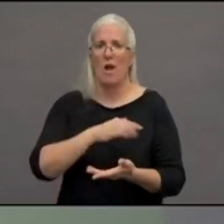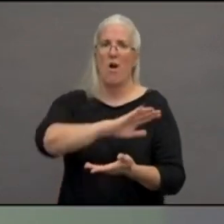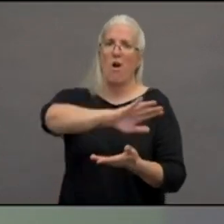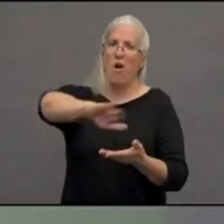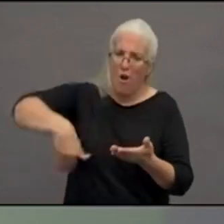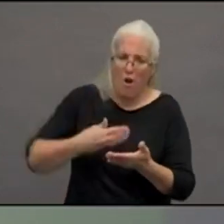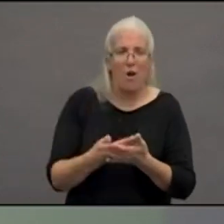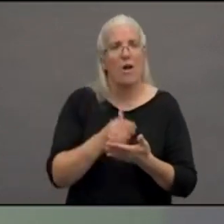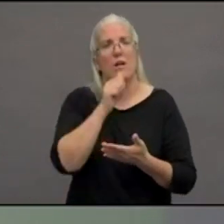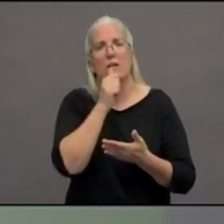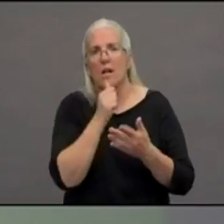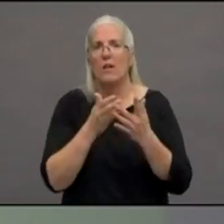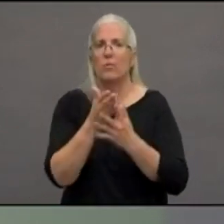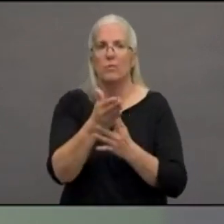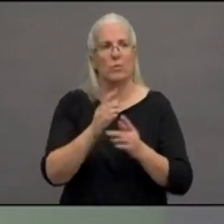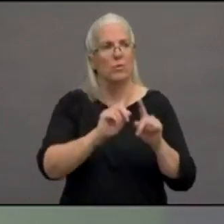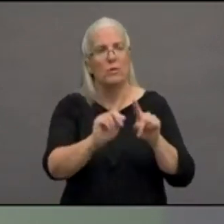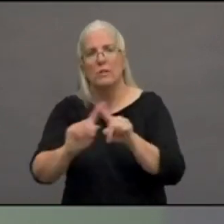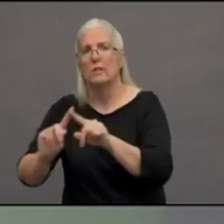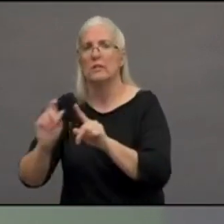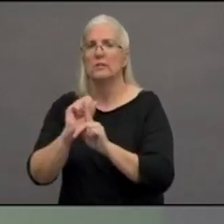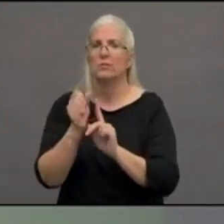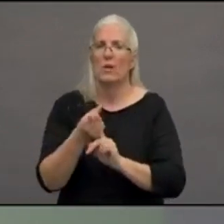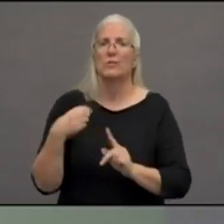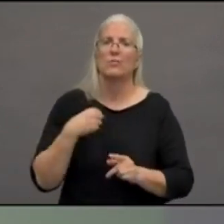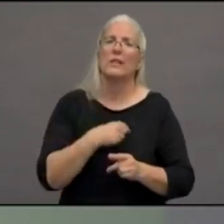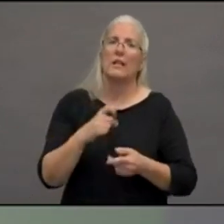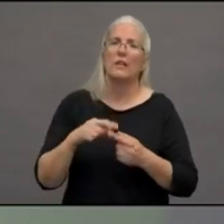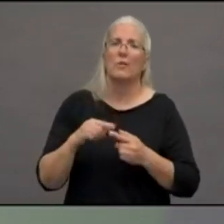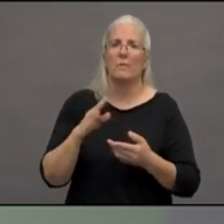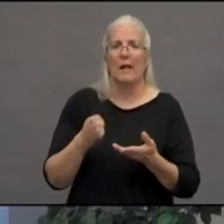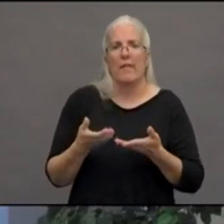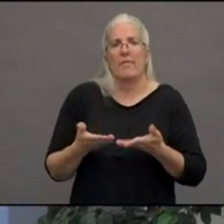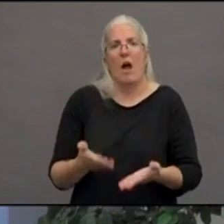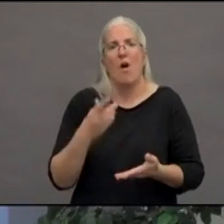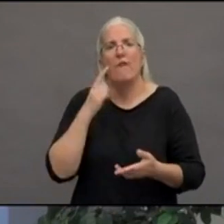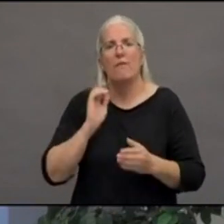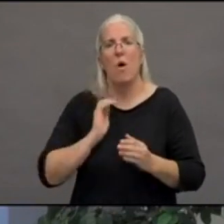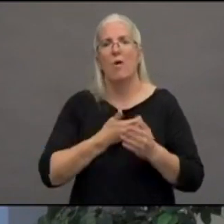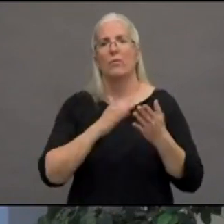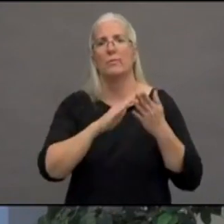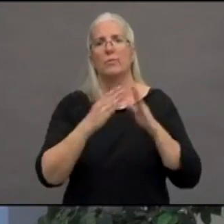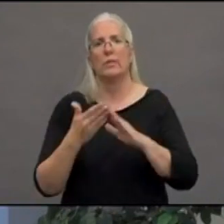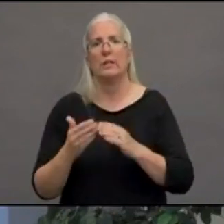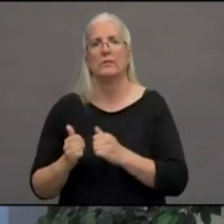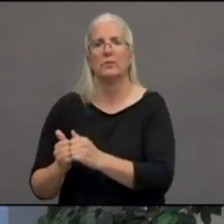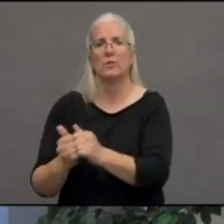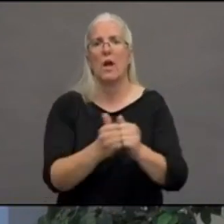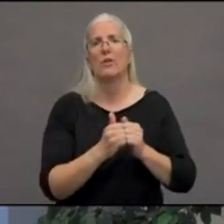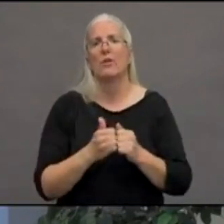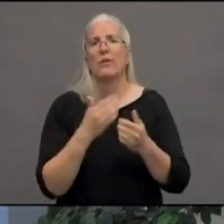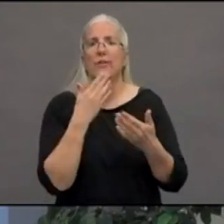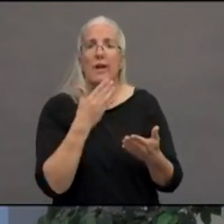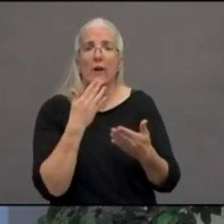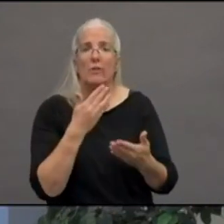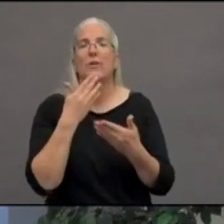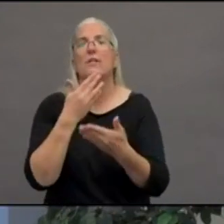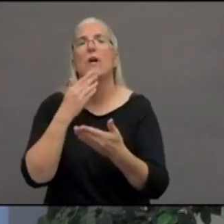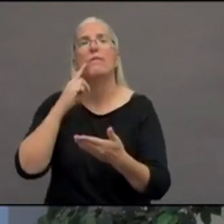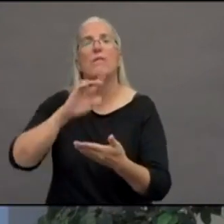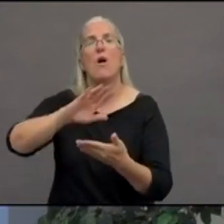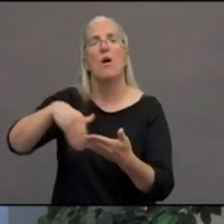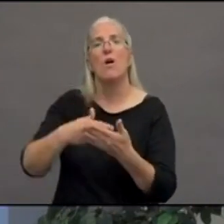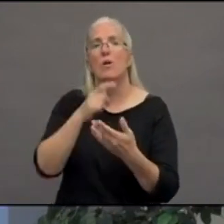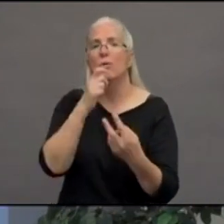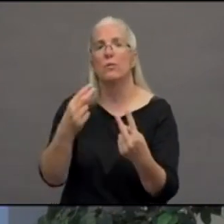need to remember to help each other out, and we'll get through it together. Thank you so much, Jo. Thank you all for your time today, and thanks for